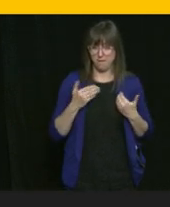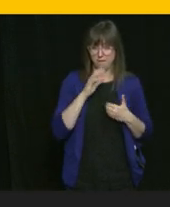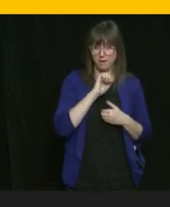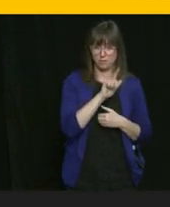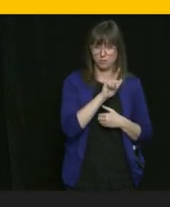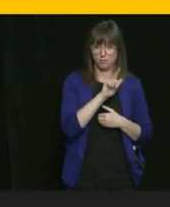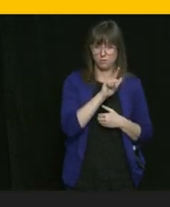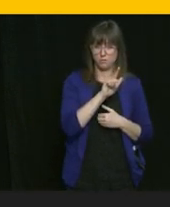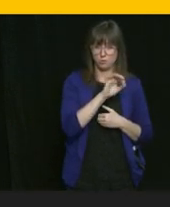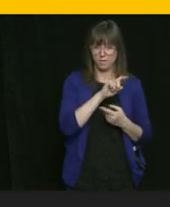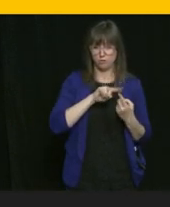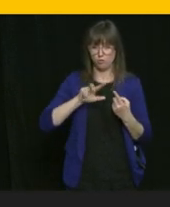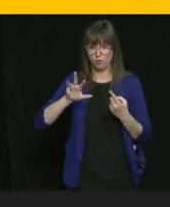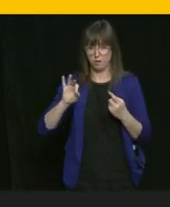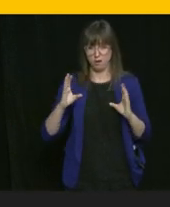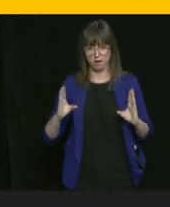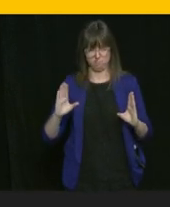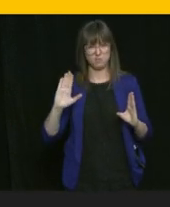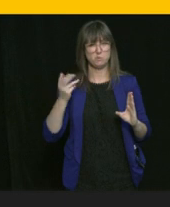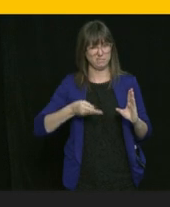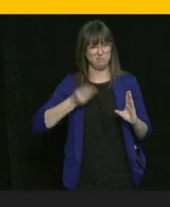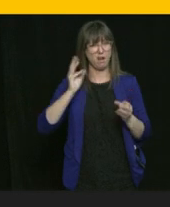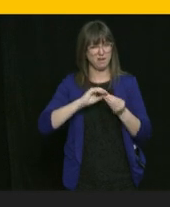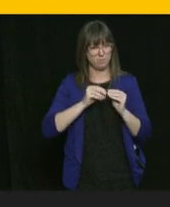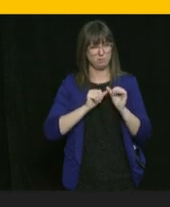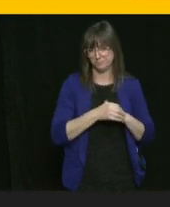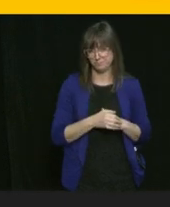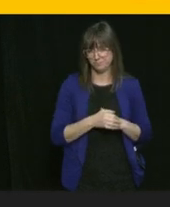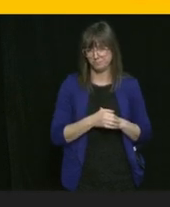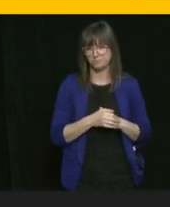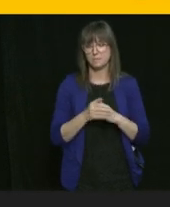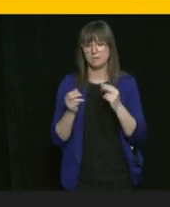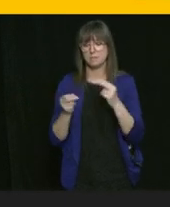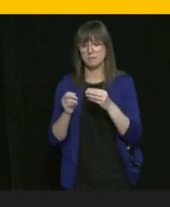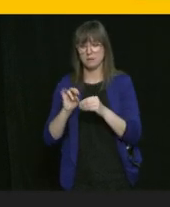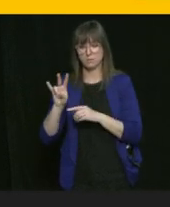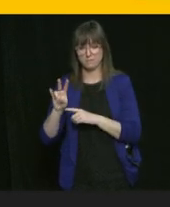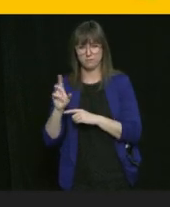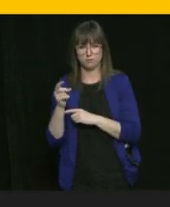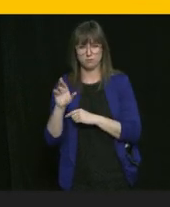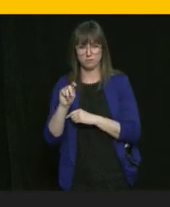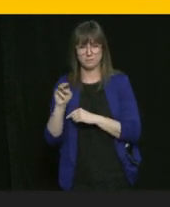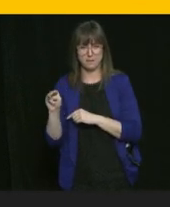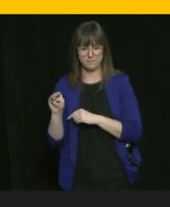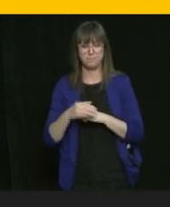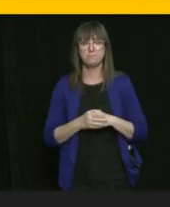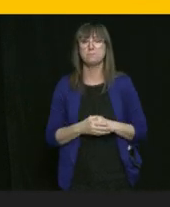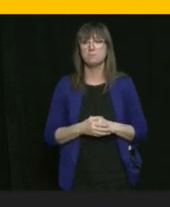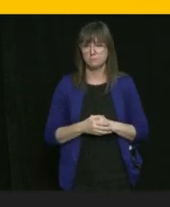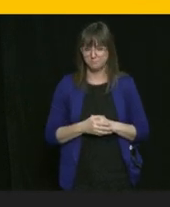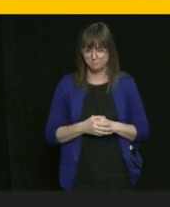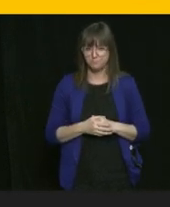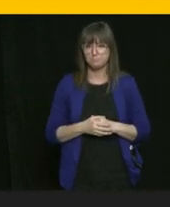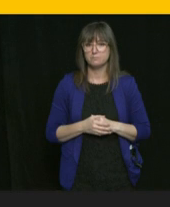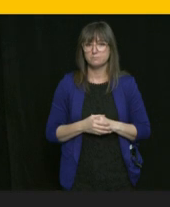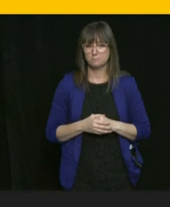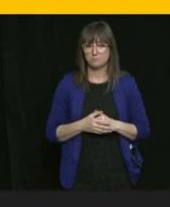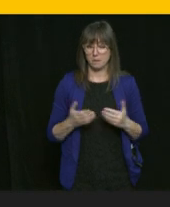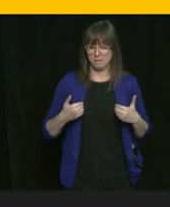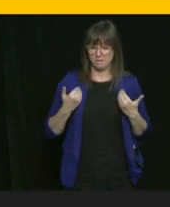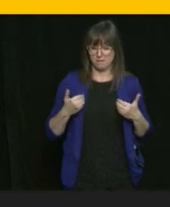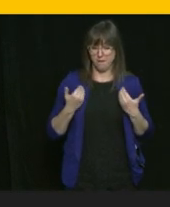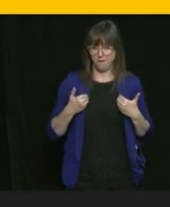to 39 years, we're now seeing a concerning rise in the observed the highest incidence of COVID-19 among young